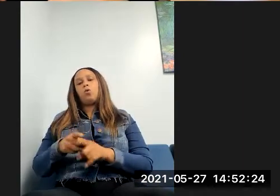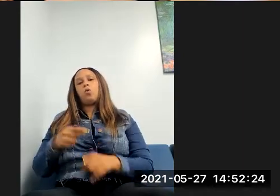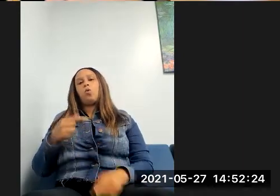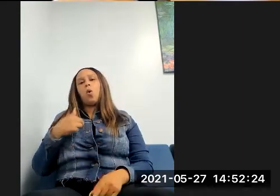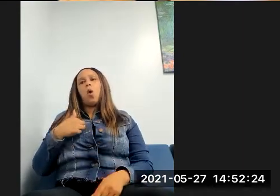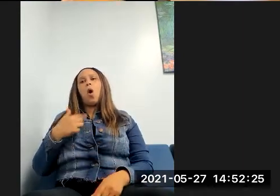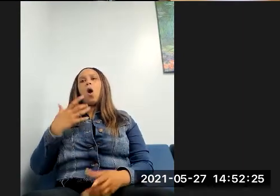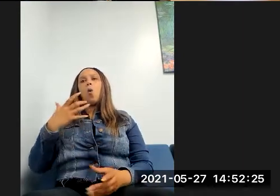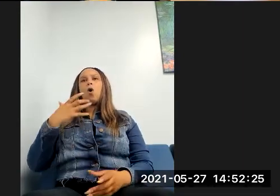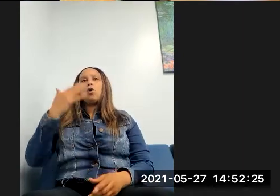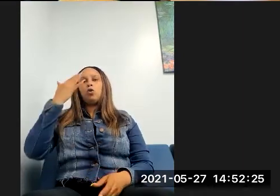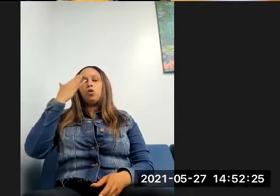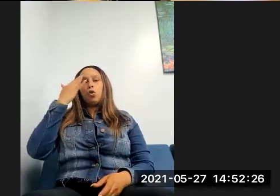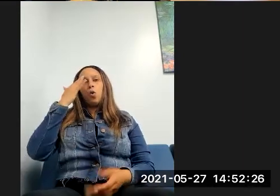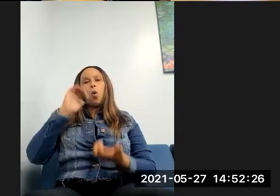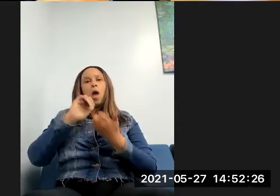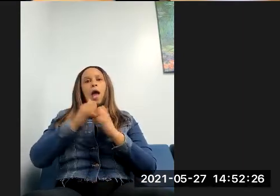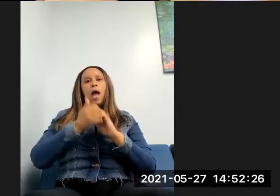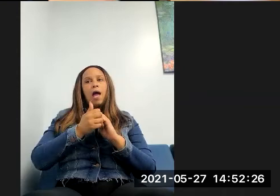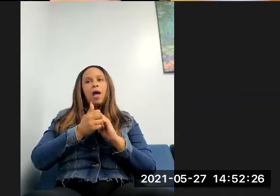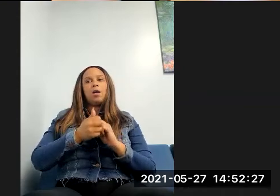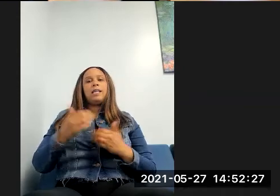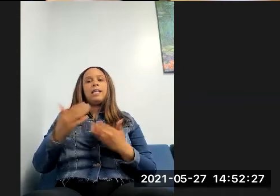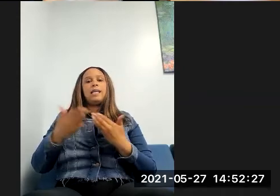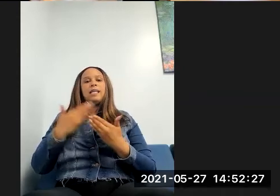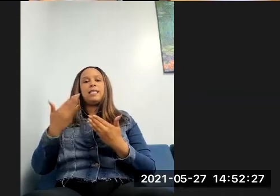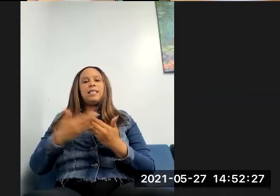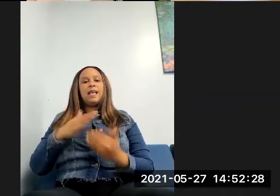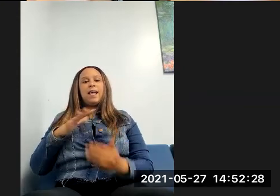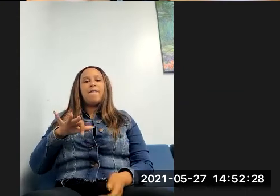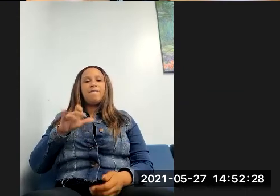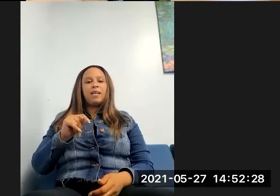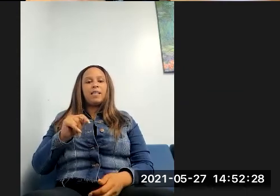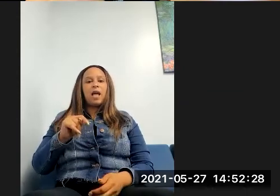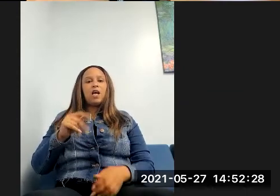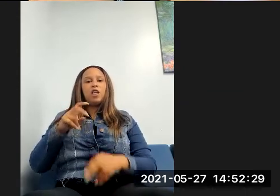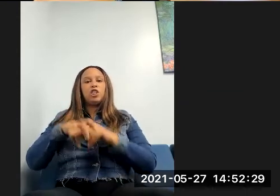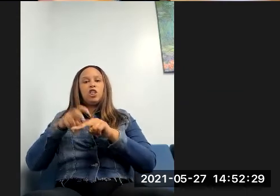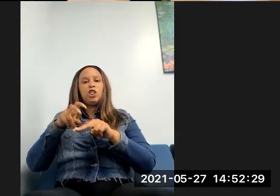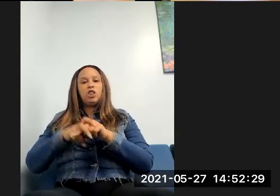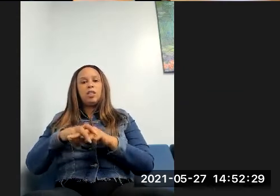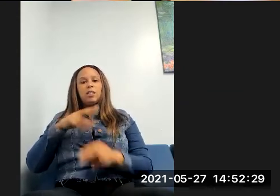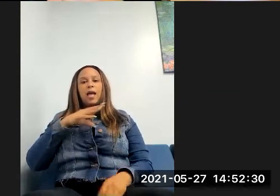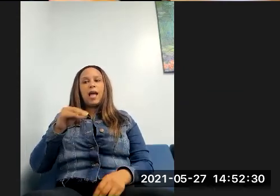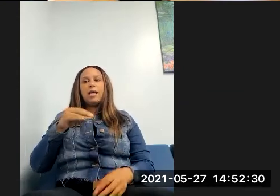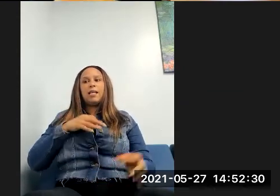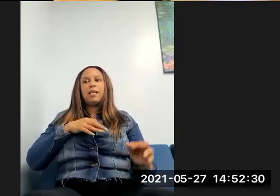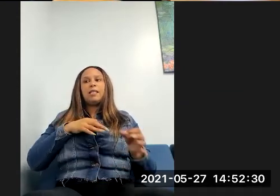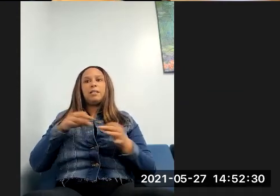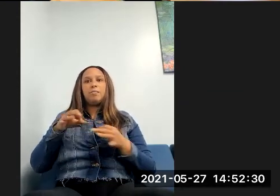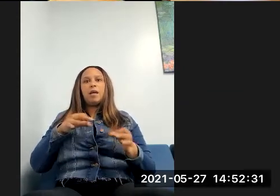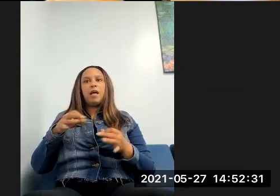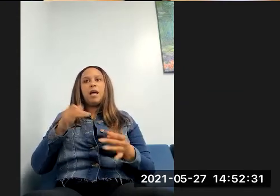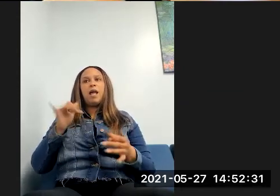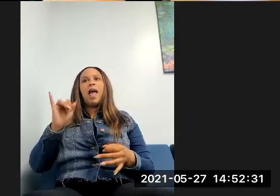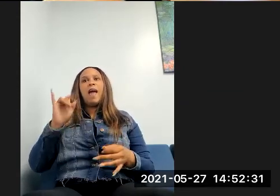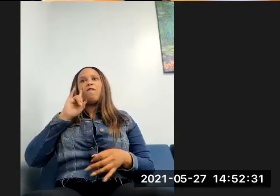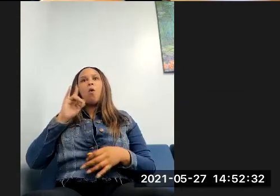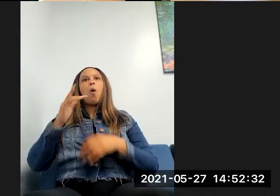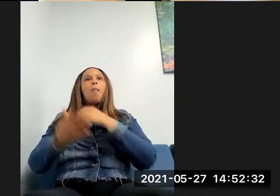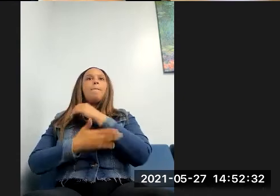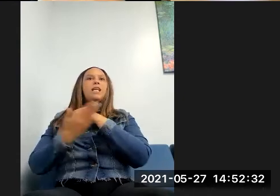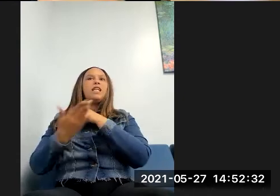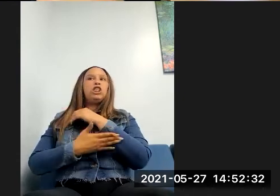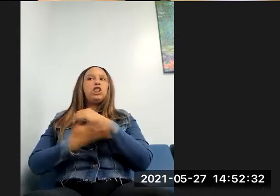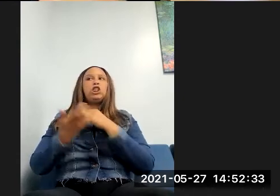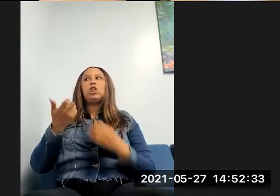know how to easily find outdoor chairs for various terrains, such as a beach, for example, and the best